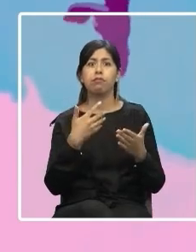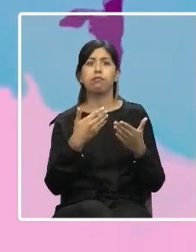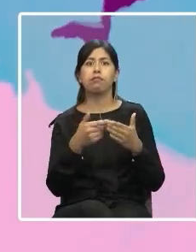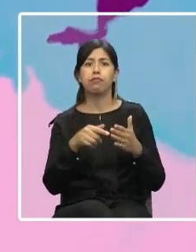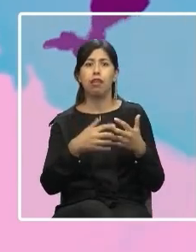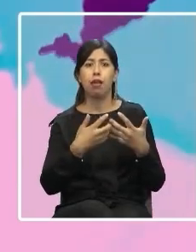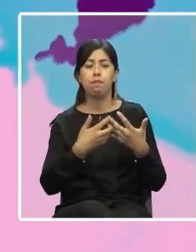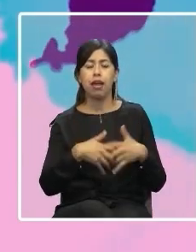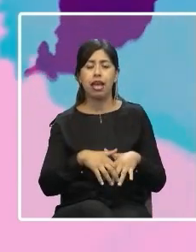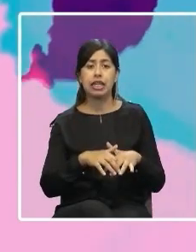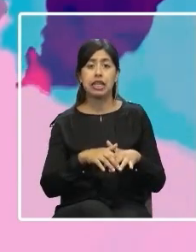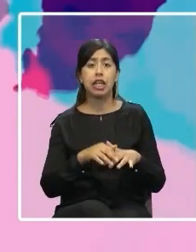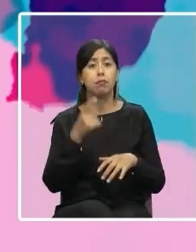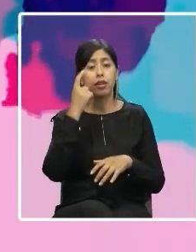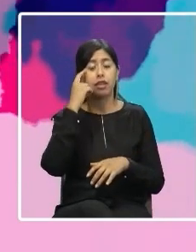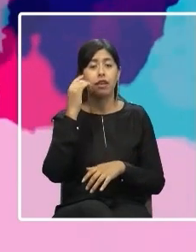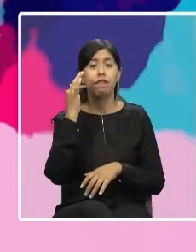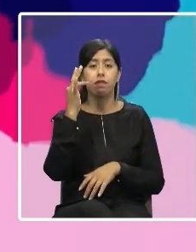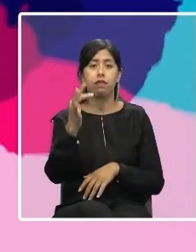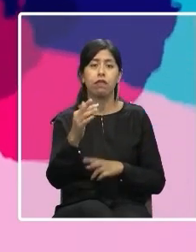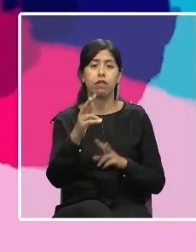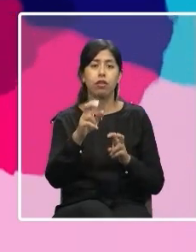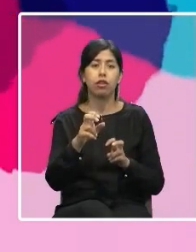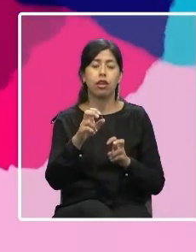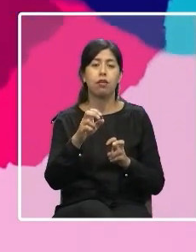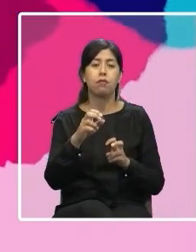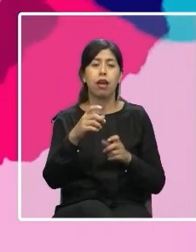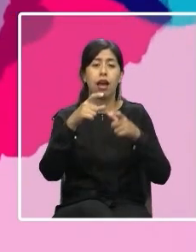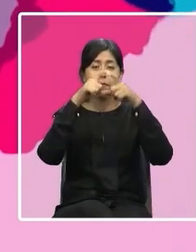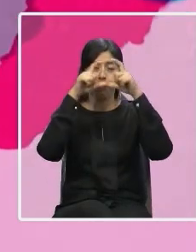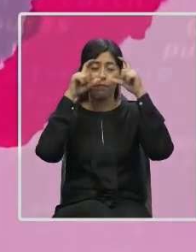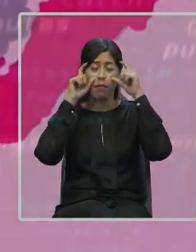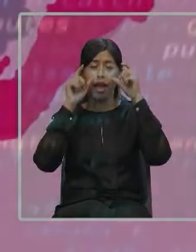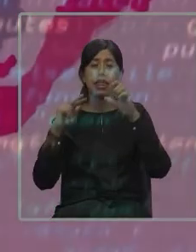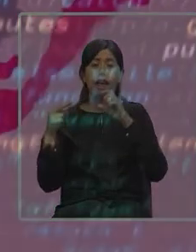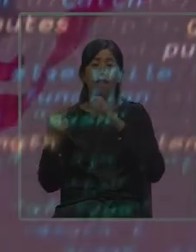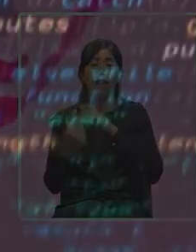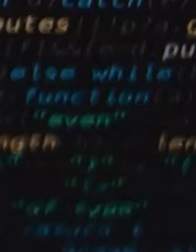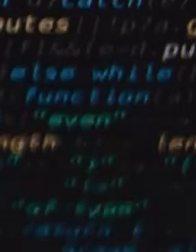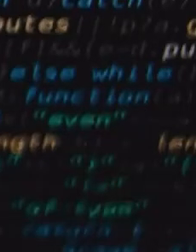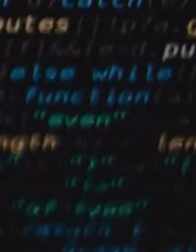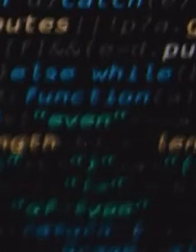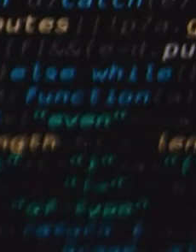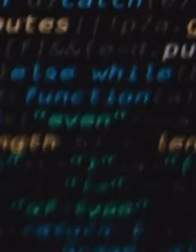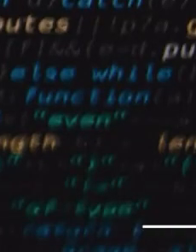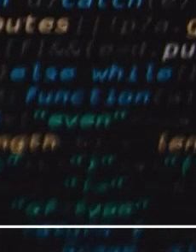vulnerable in this new world. So thank you for your attention.